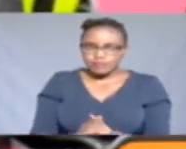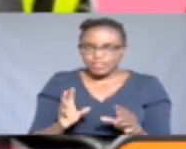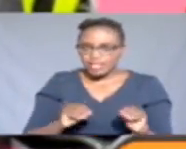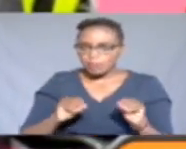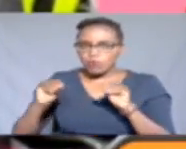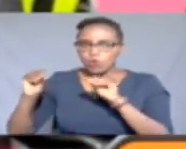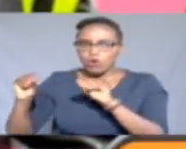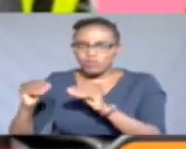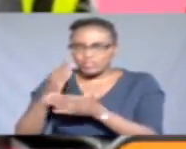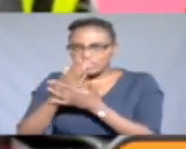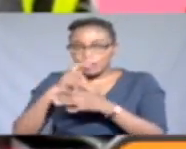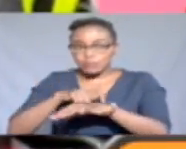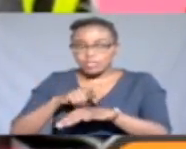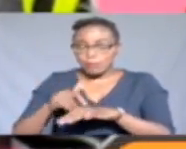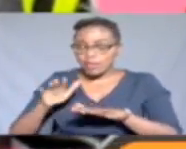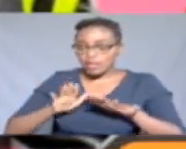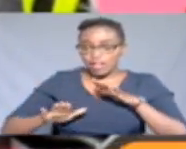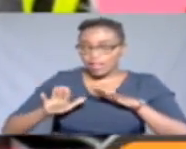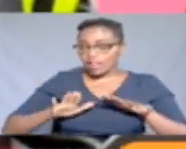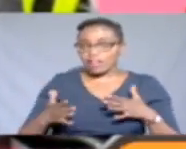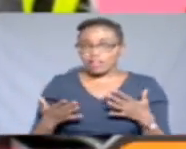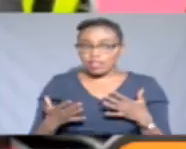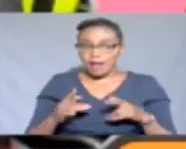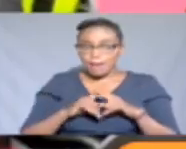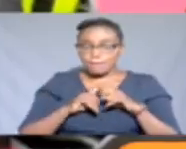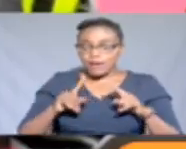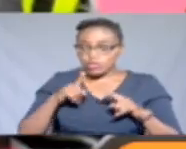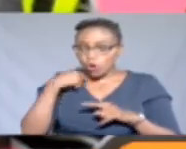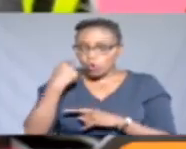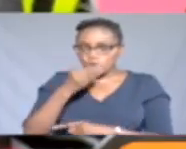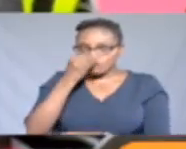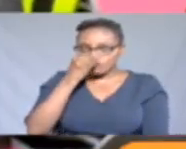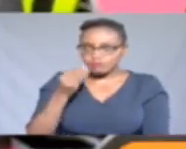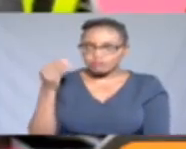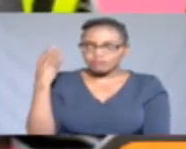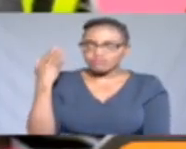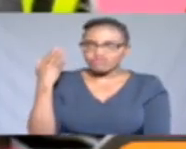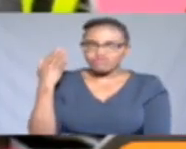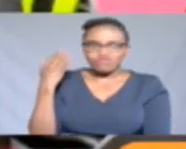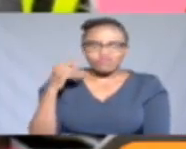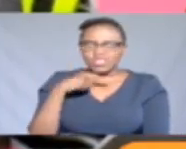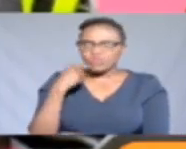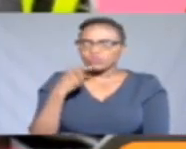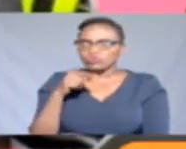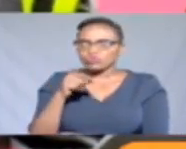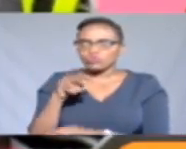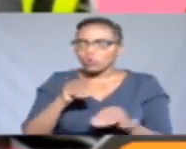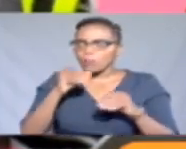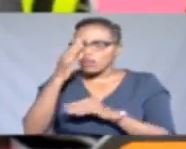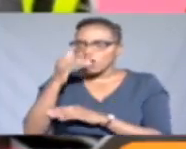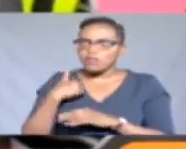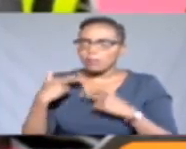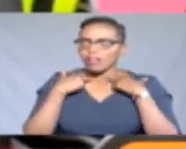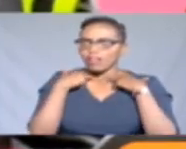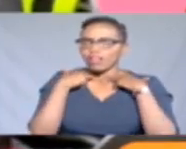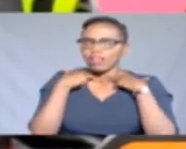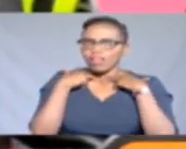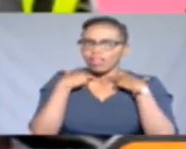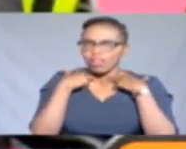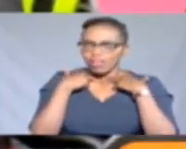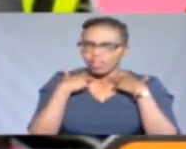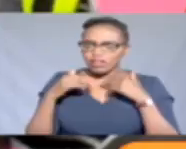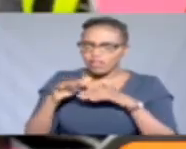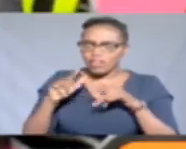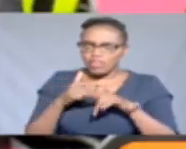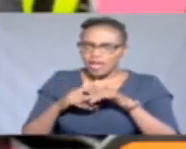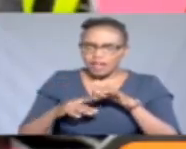move, sometimes they'll even back up. But there are those who don't care. They're like, why are you moving while I'm stuck in this traffic? And they'll